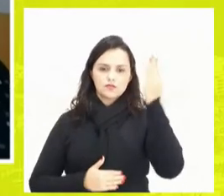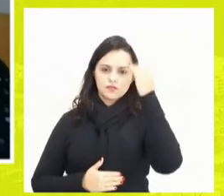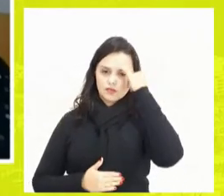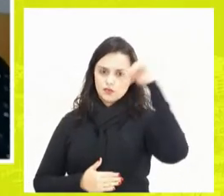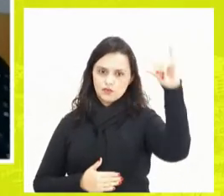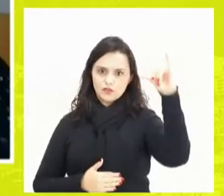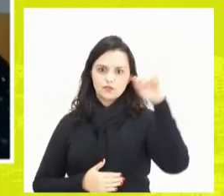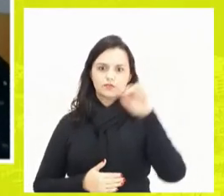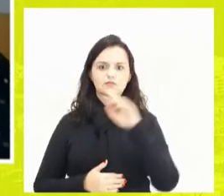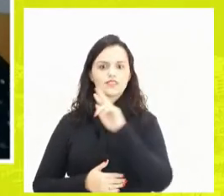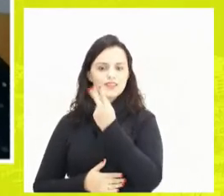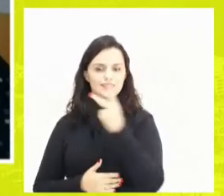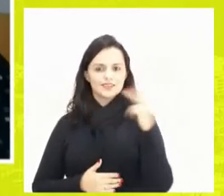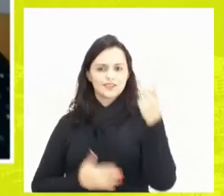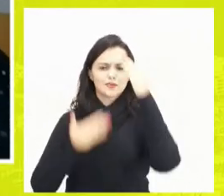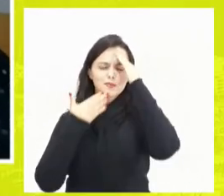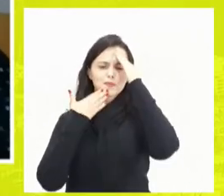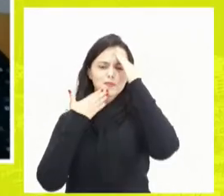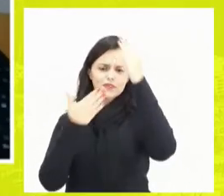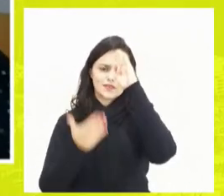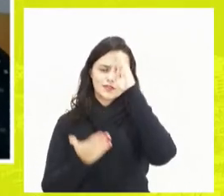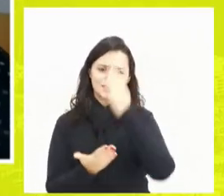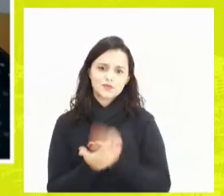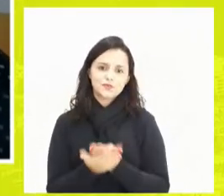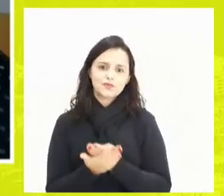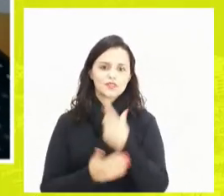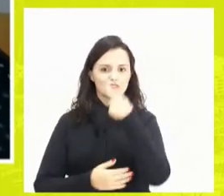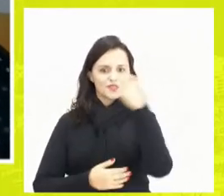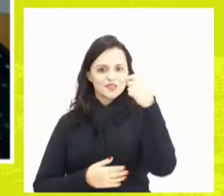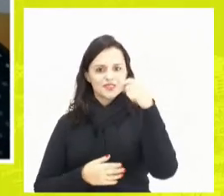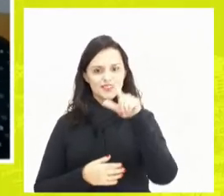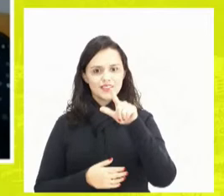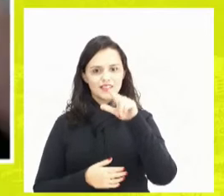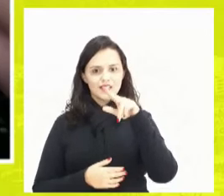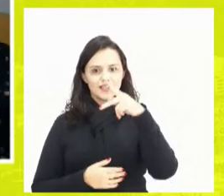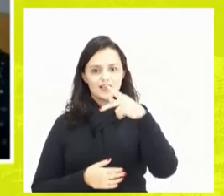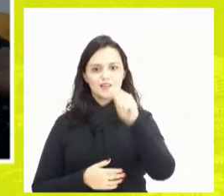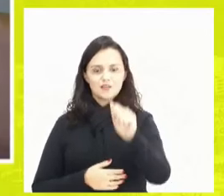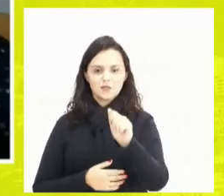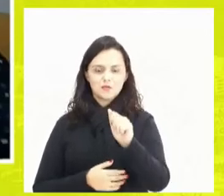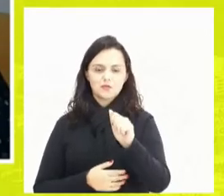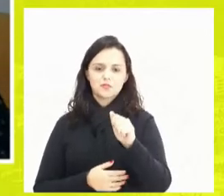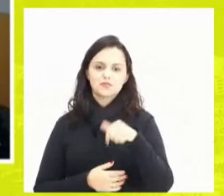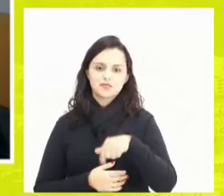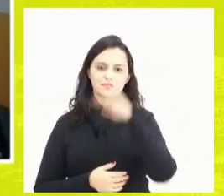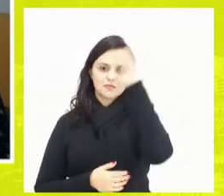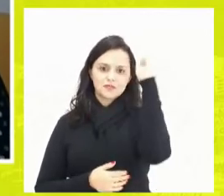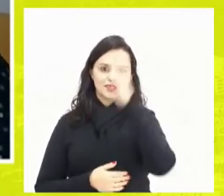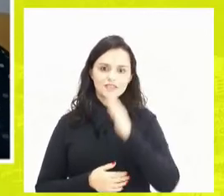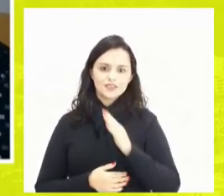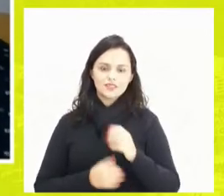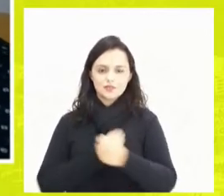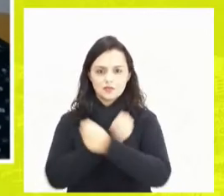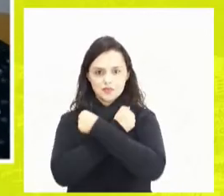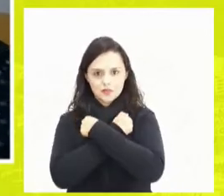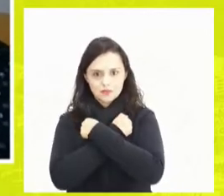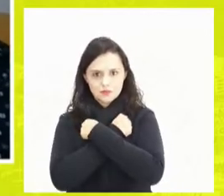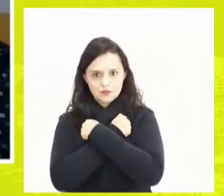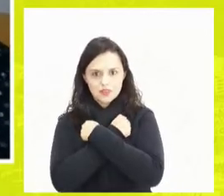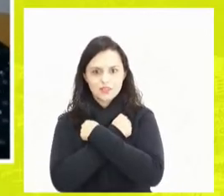hackers thank you so much for relying on us for choosing lupa to hold the brazilian edition